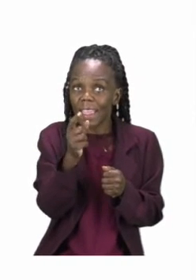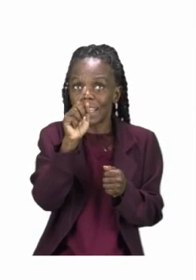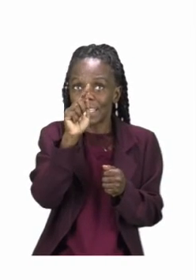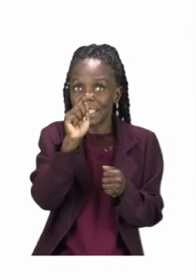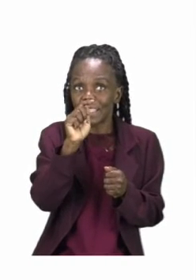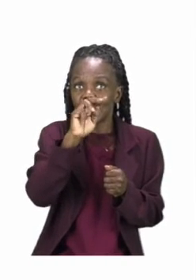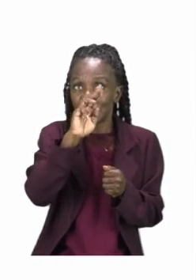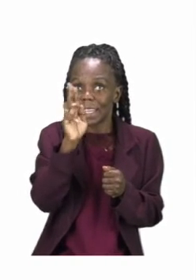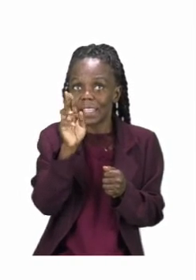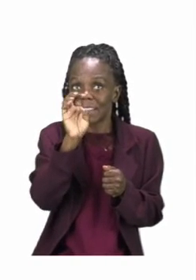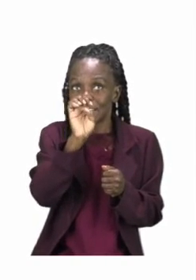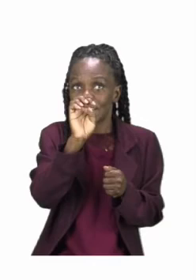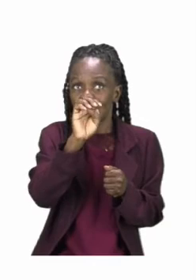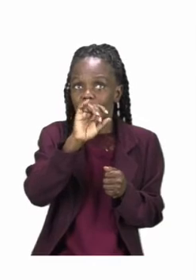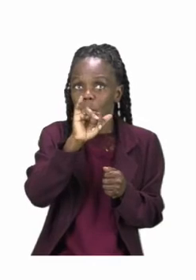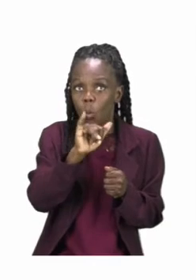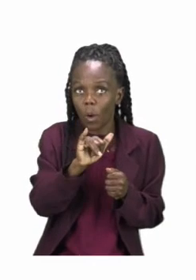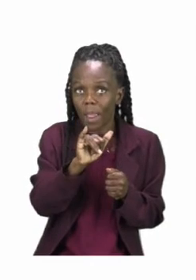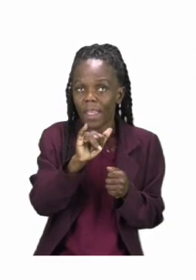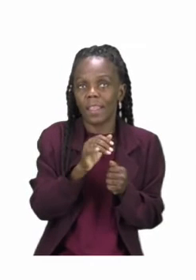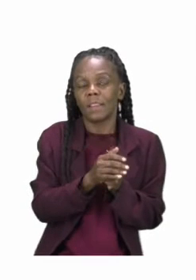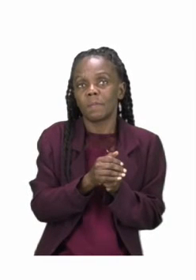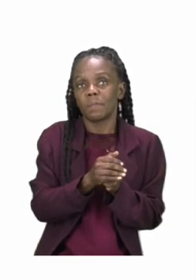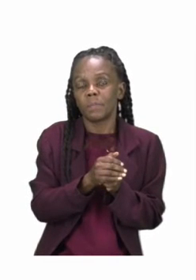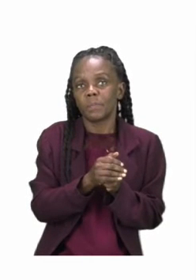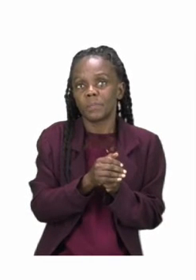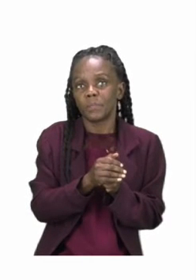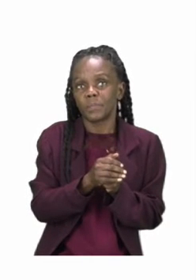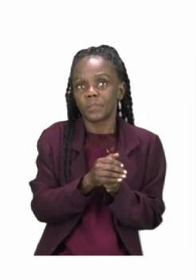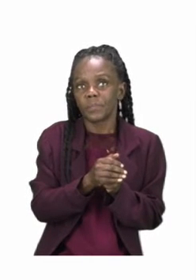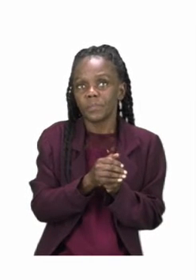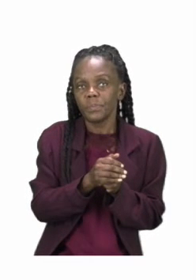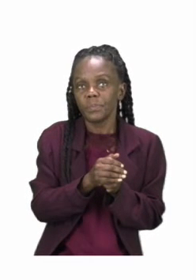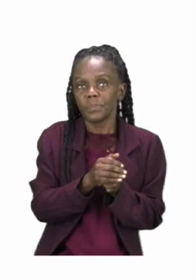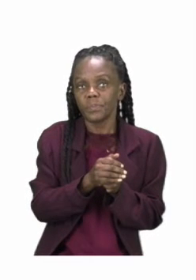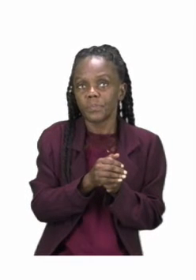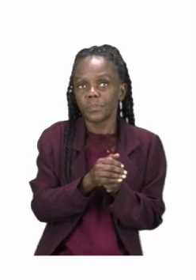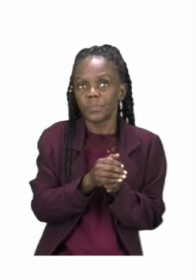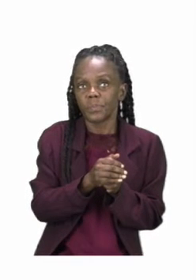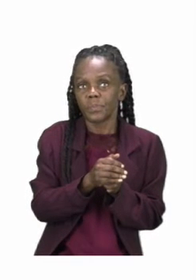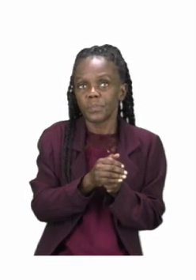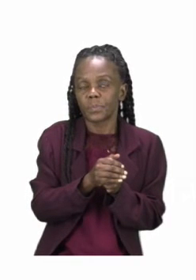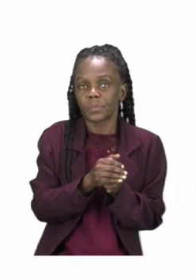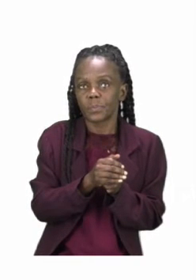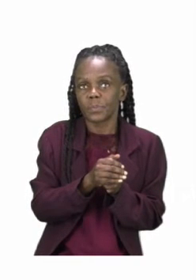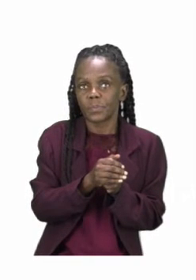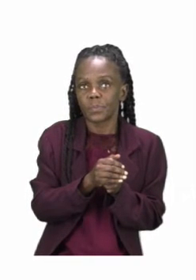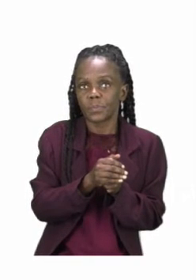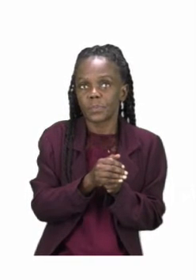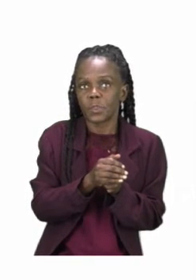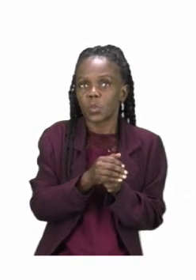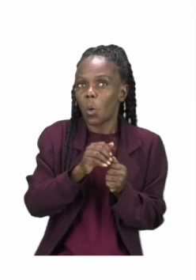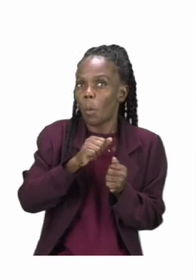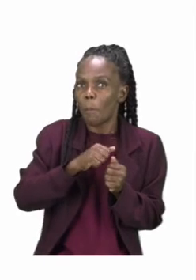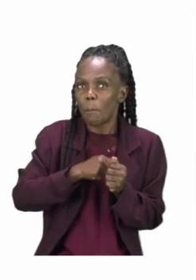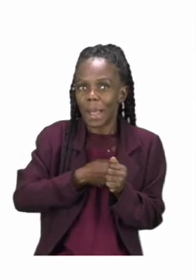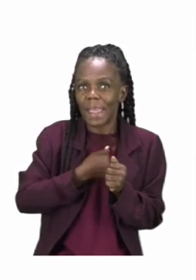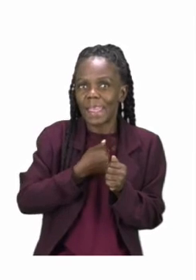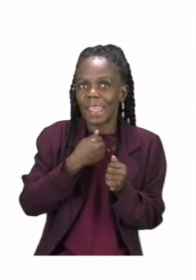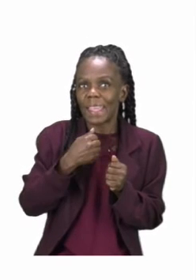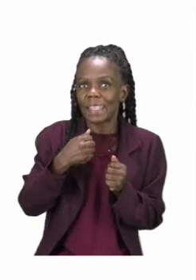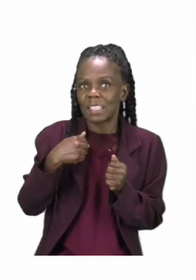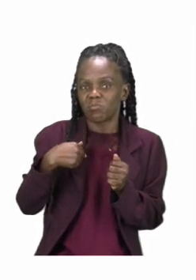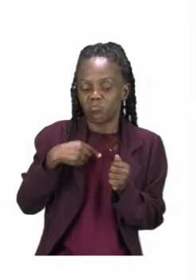talked about. So a word like my and his is not okay to use for the